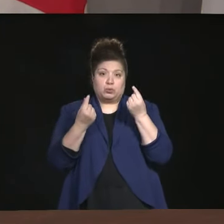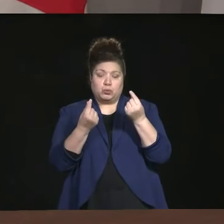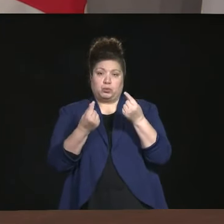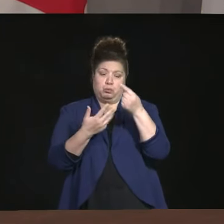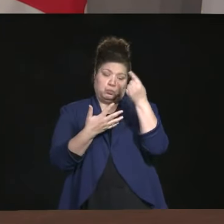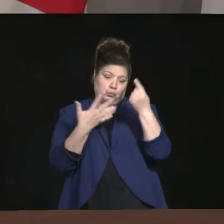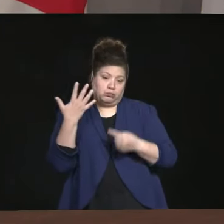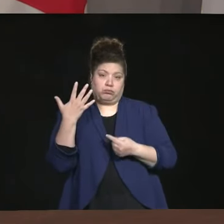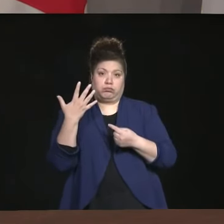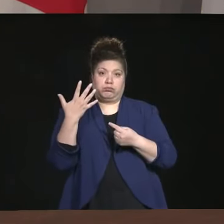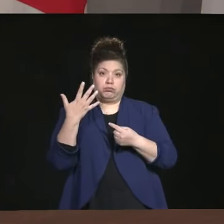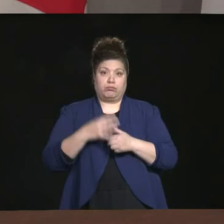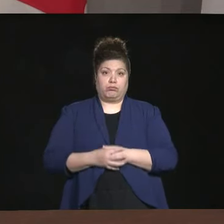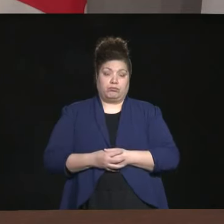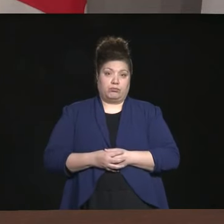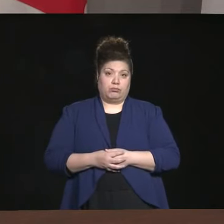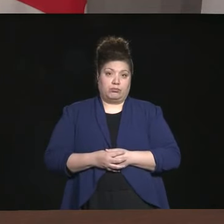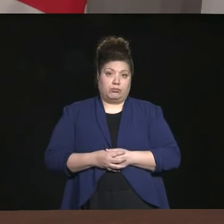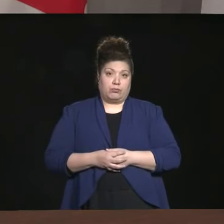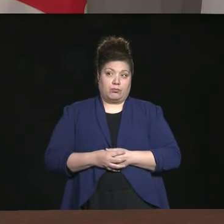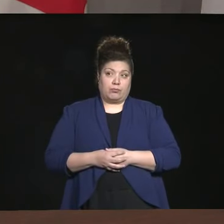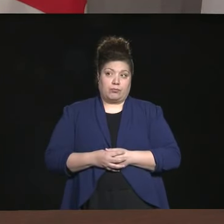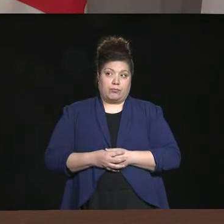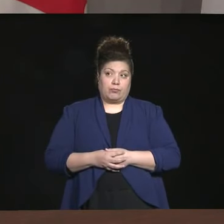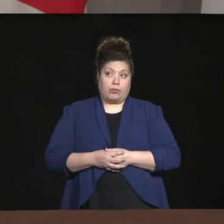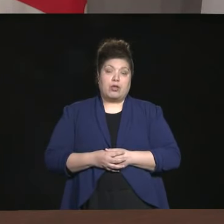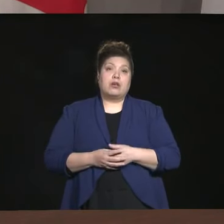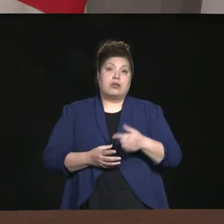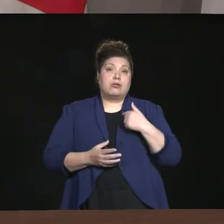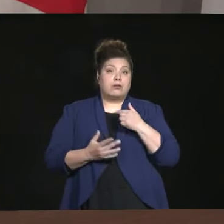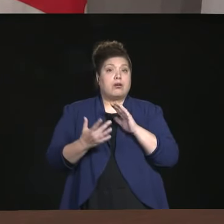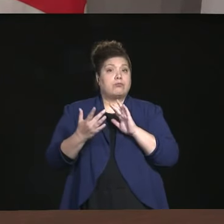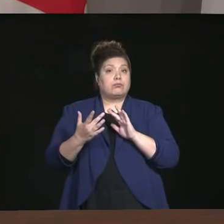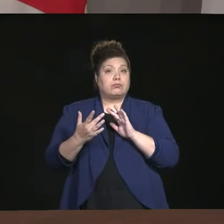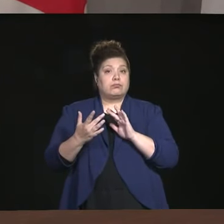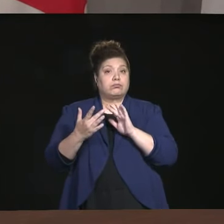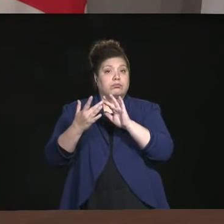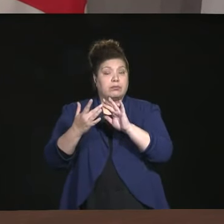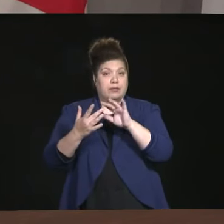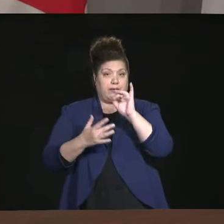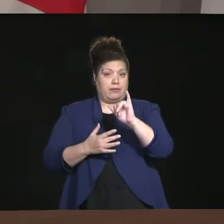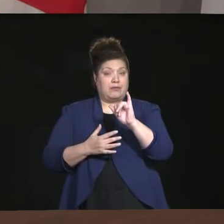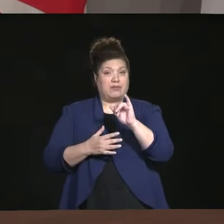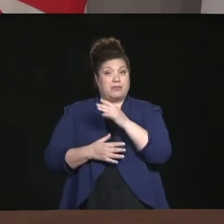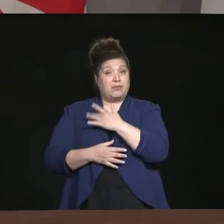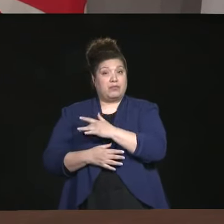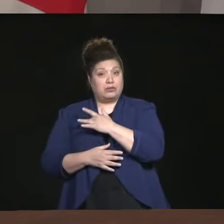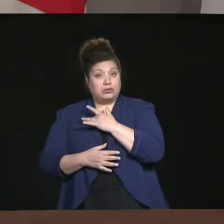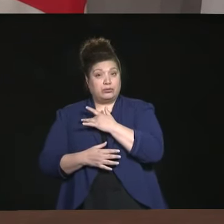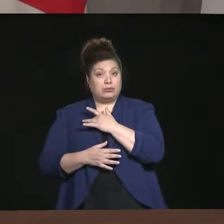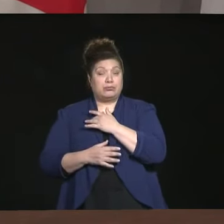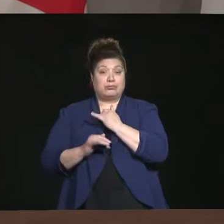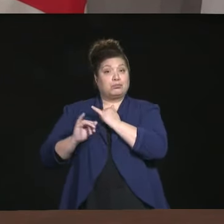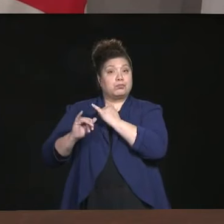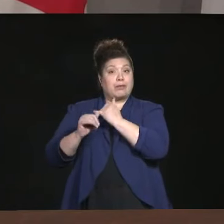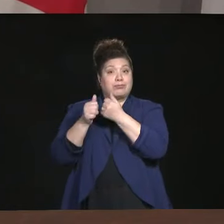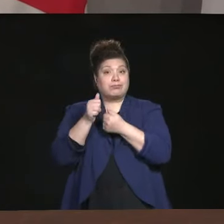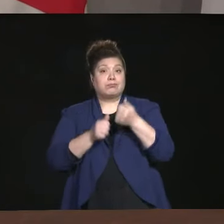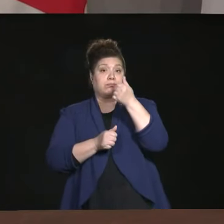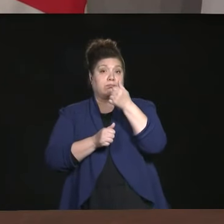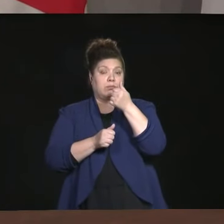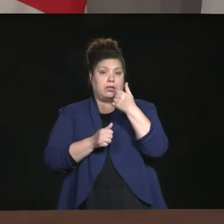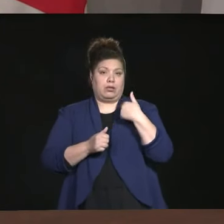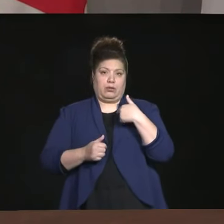homologues provinciaux et territoriaux pour m'assurer que nous avons des voies de communication solides et